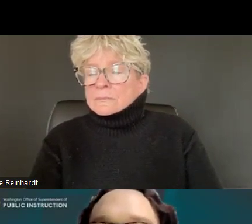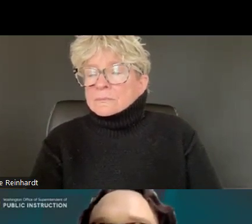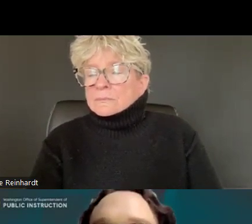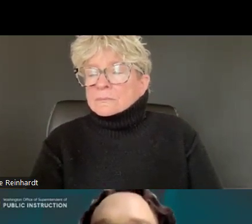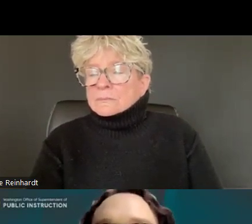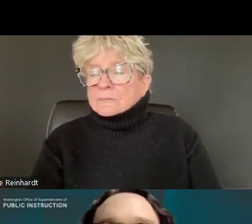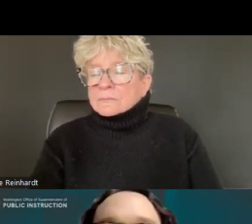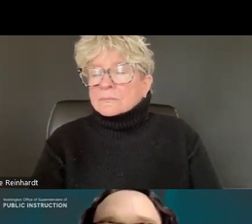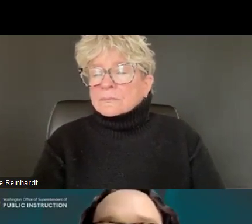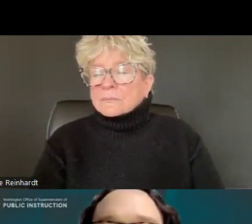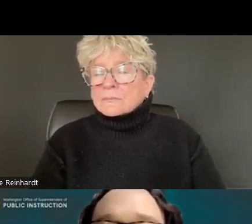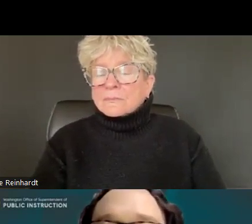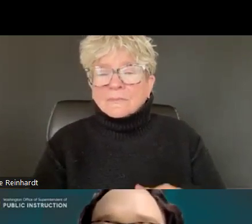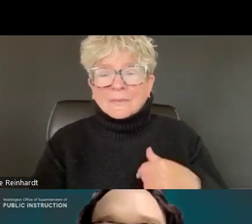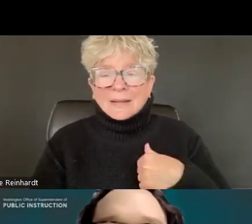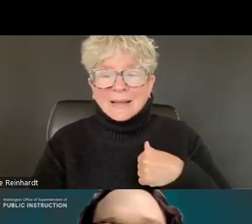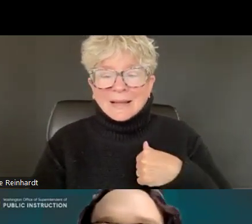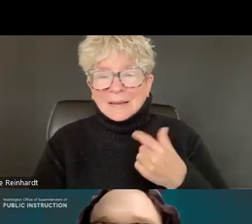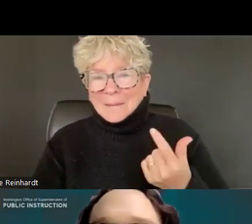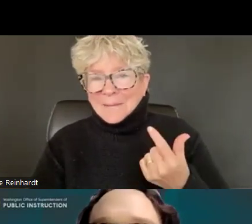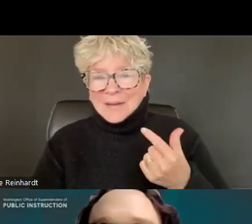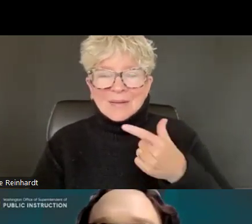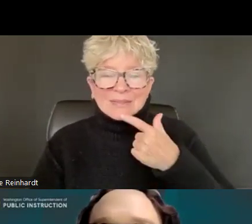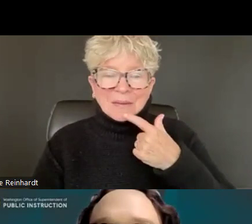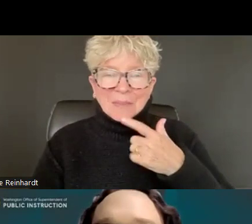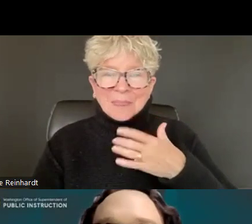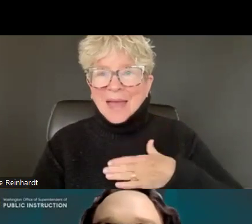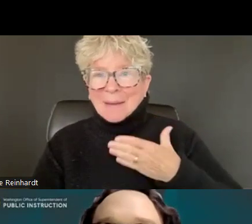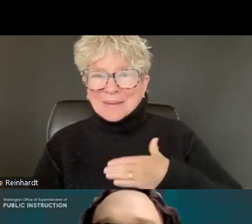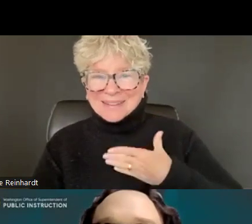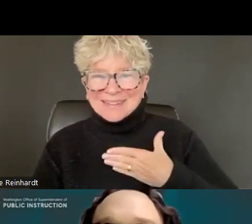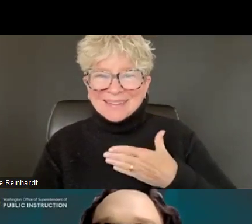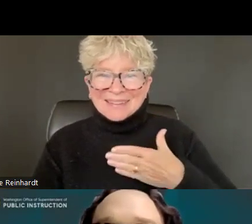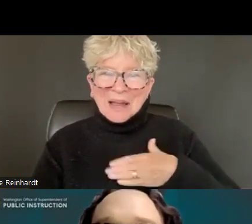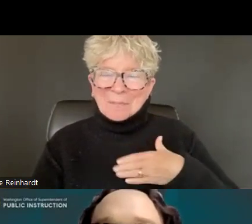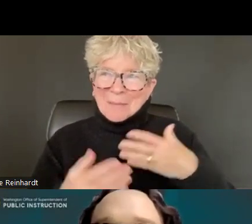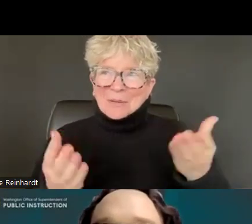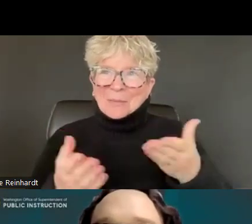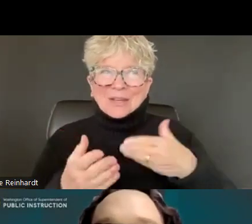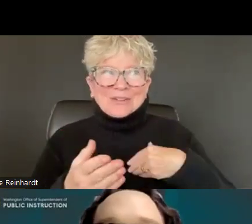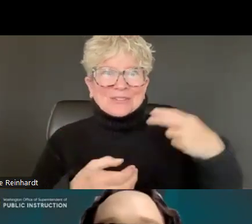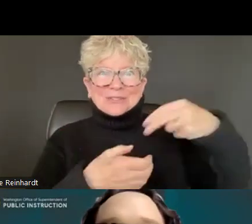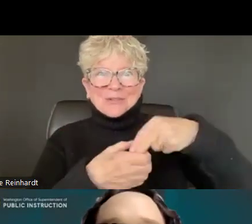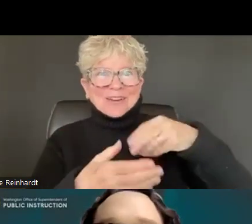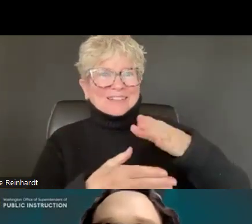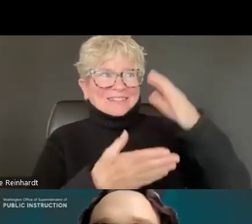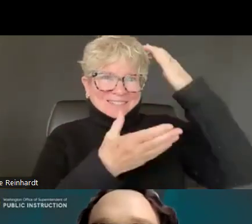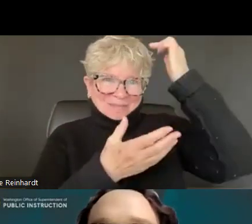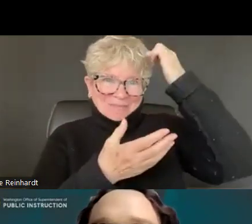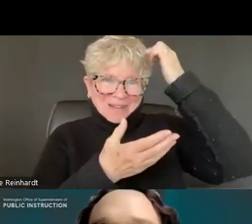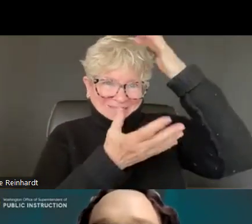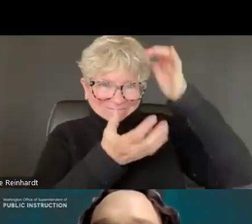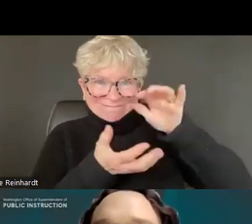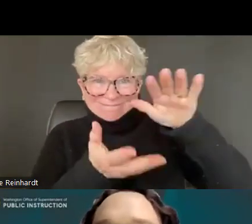I particularly want to say I'm thrilled, like happy, just joyous to kind of be here to share this information with you all, despite the